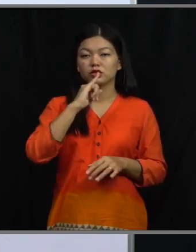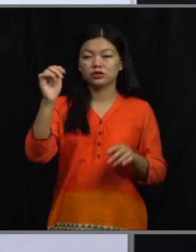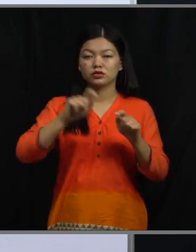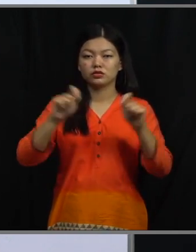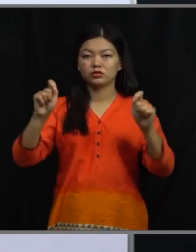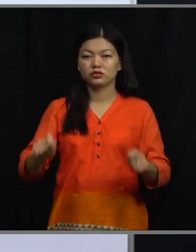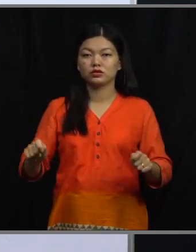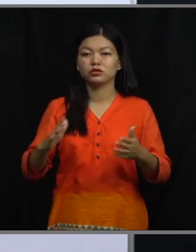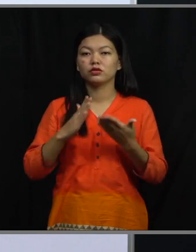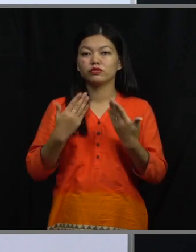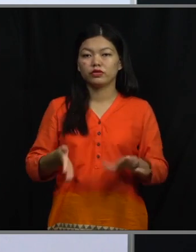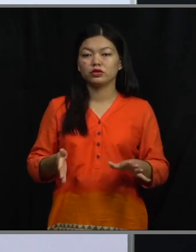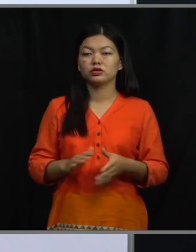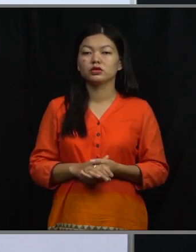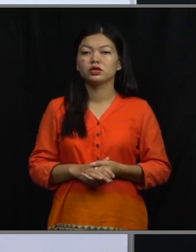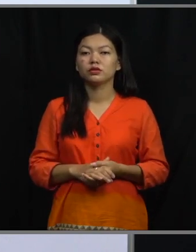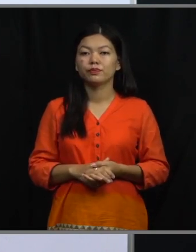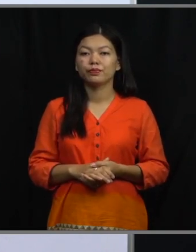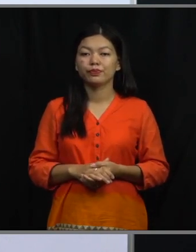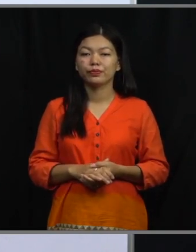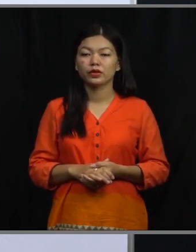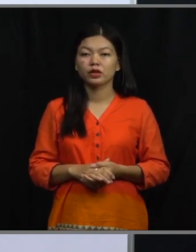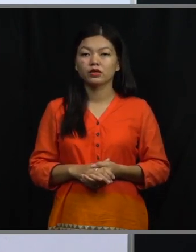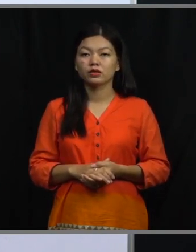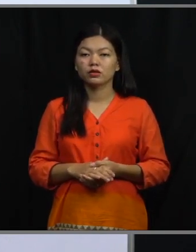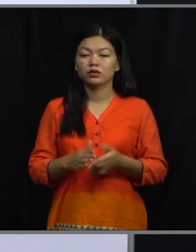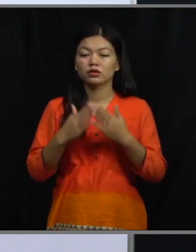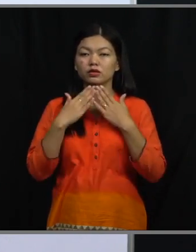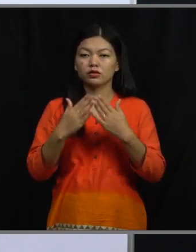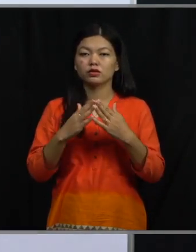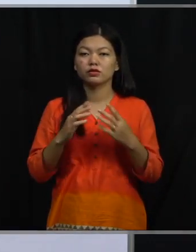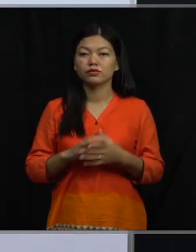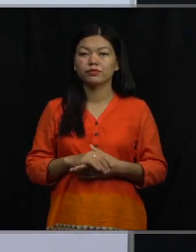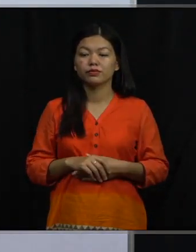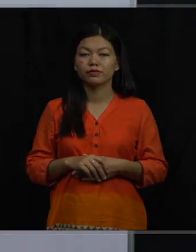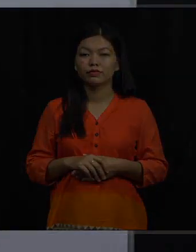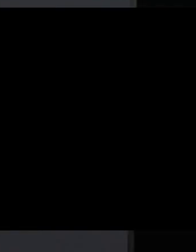structure here. Okay, so with that, I would like to conclude our classes for today. Thank you so much.